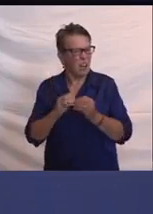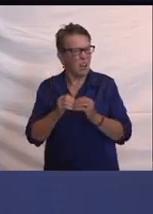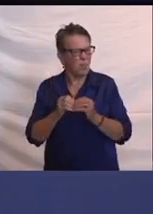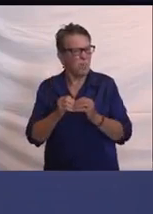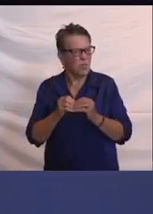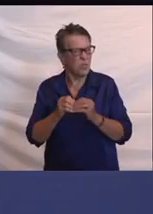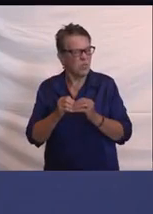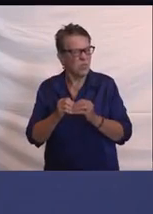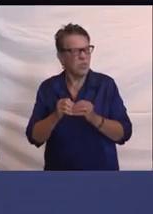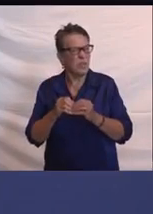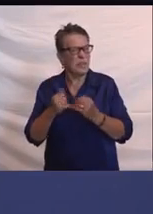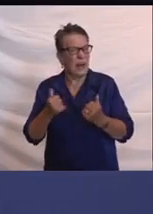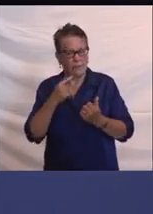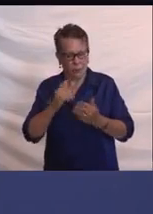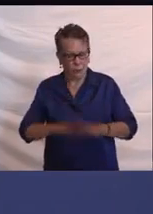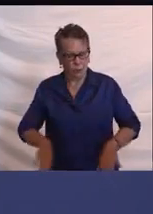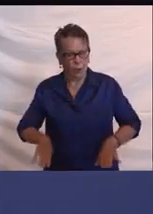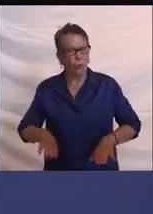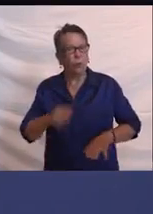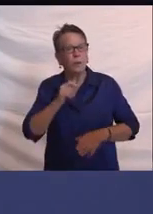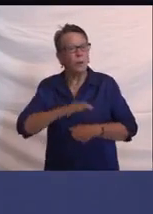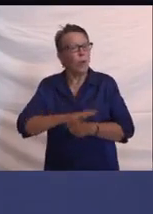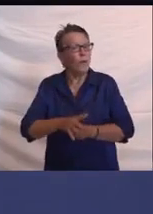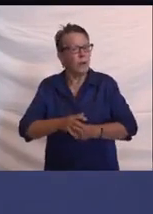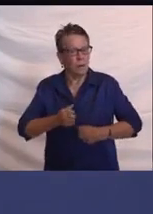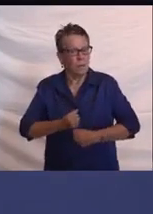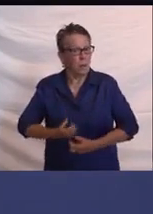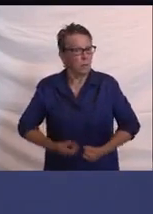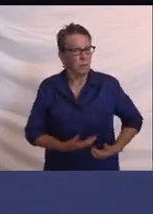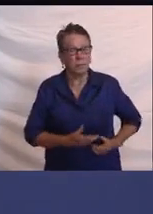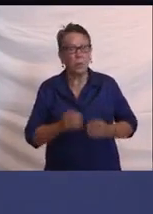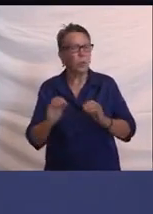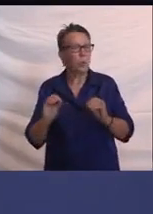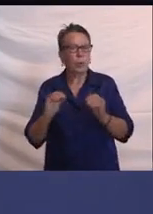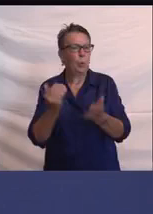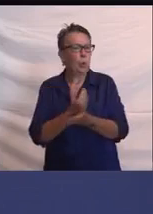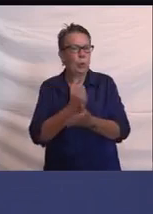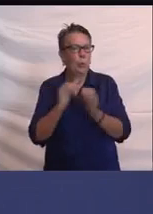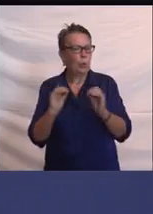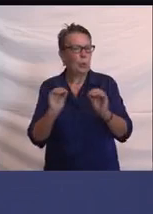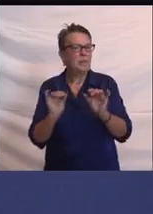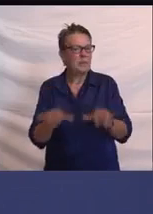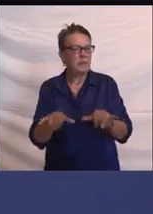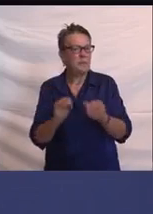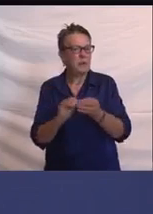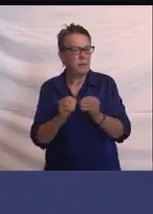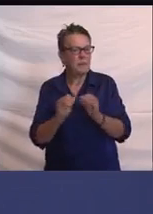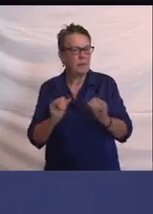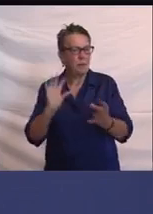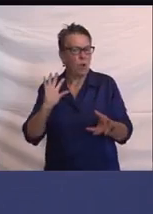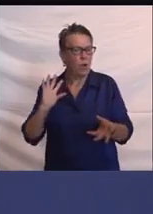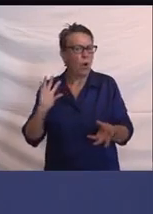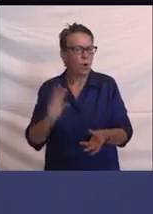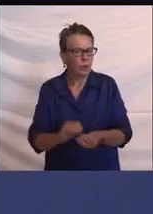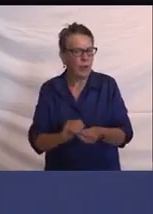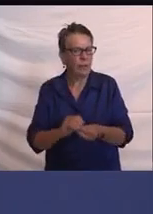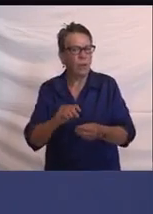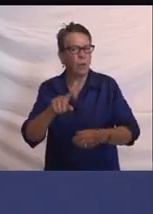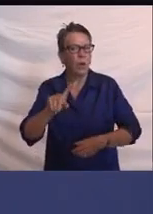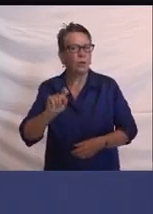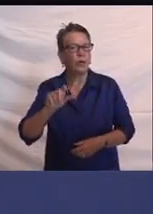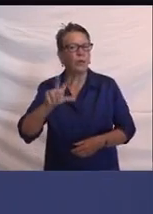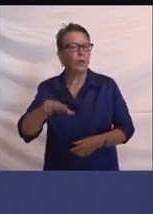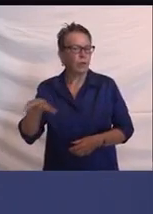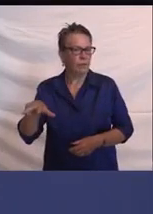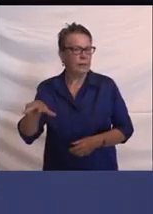multisystem inflammatory syndrome in children. Our cumulative cases remain at 133. At the state veterans' homes, there